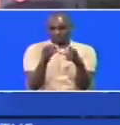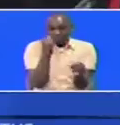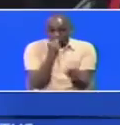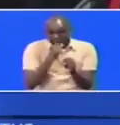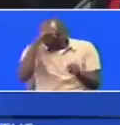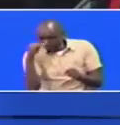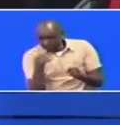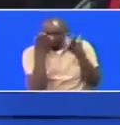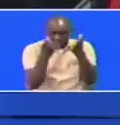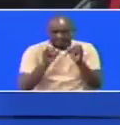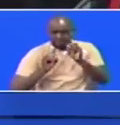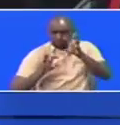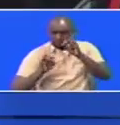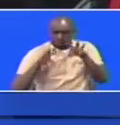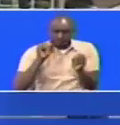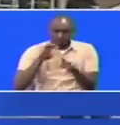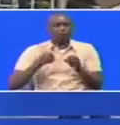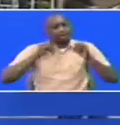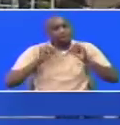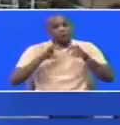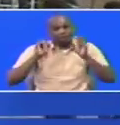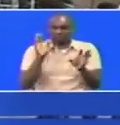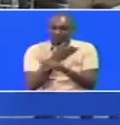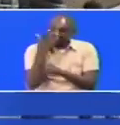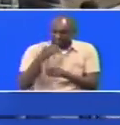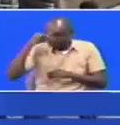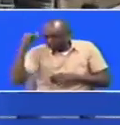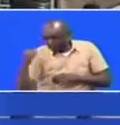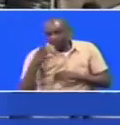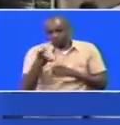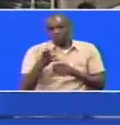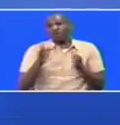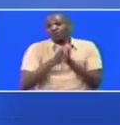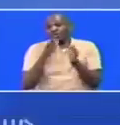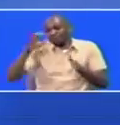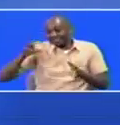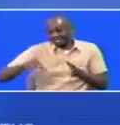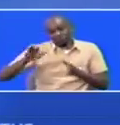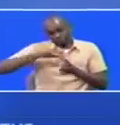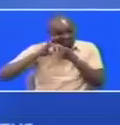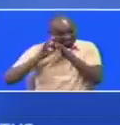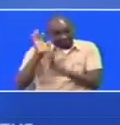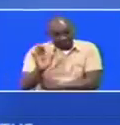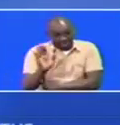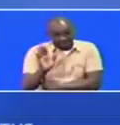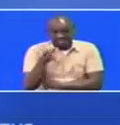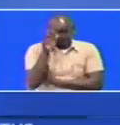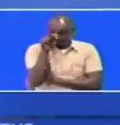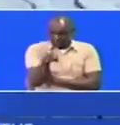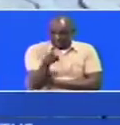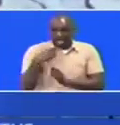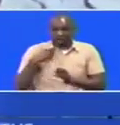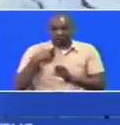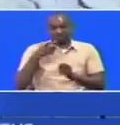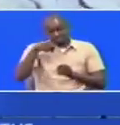art, flashy lights, loud music, and graffiti have come to be associated with the Matatu culture. The vehicles are installed